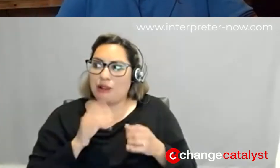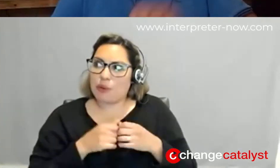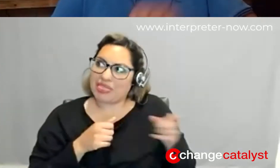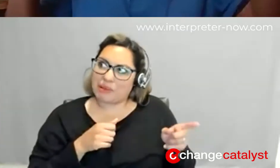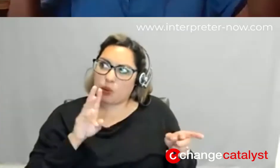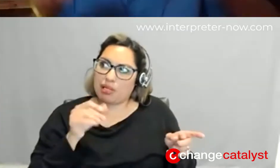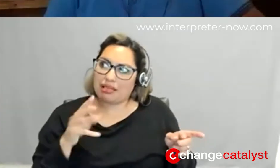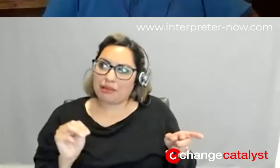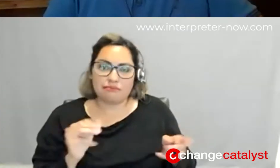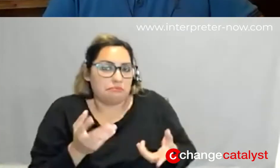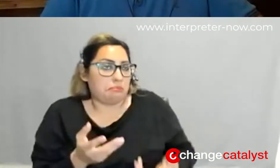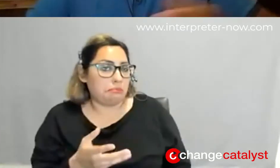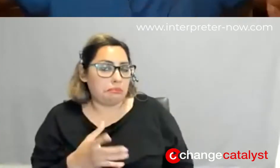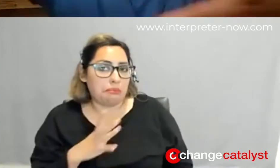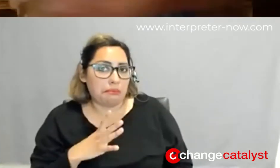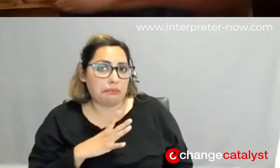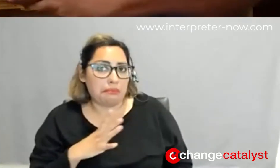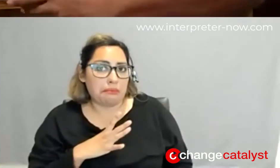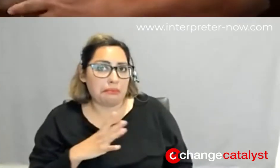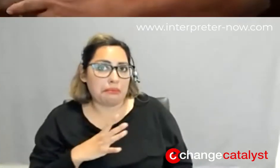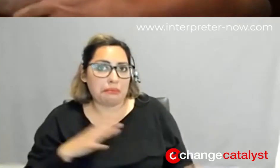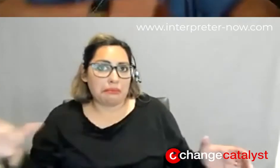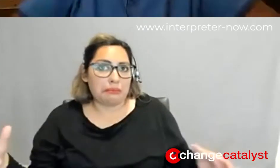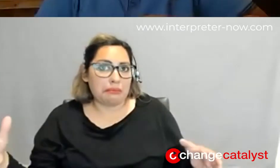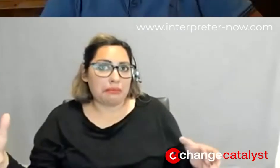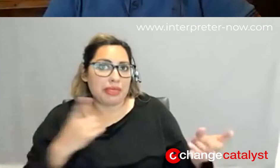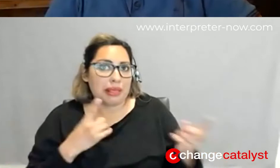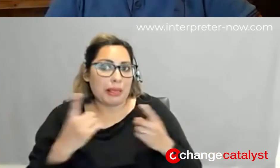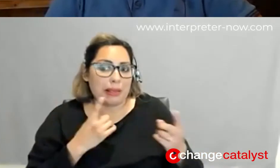It's like, whatever, we're going to come together. And